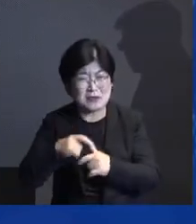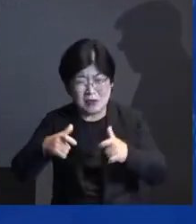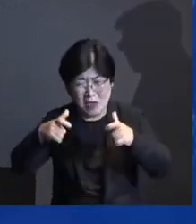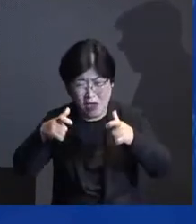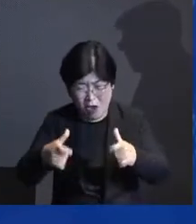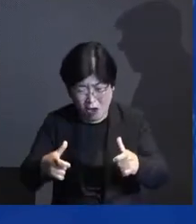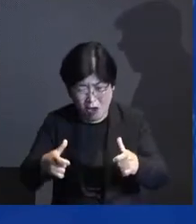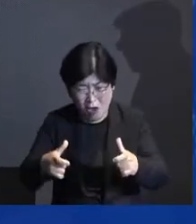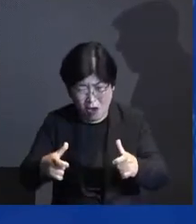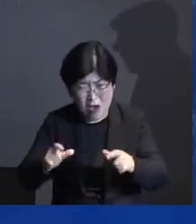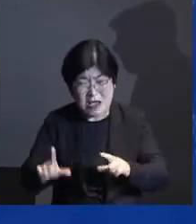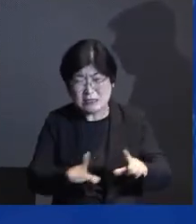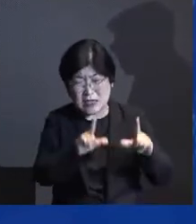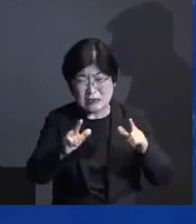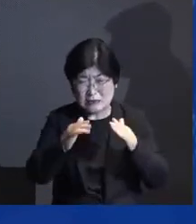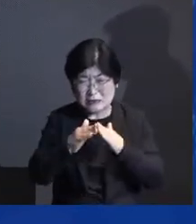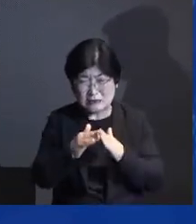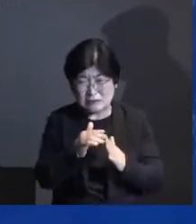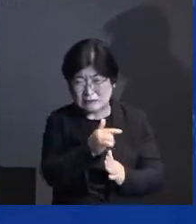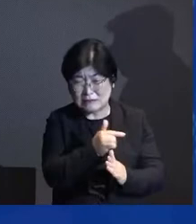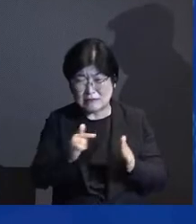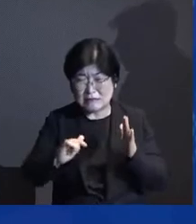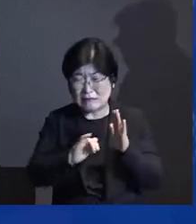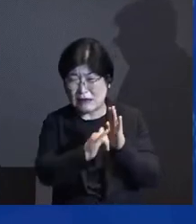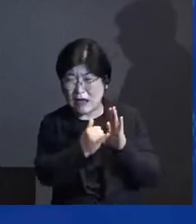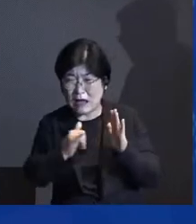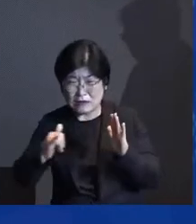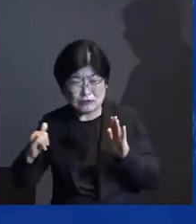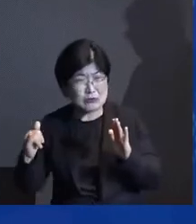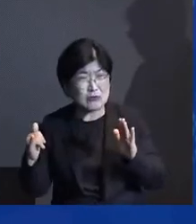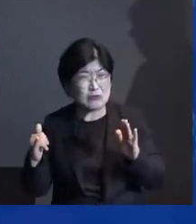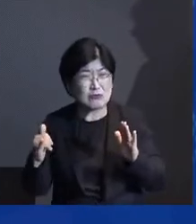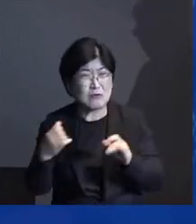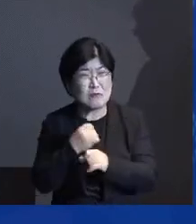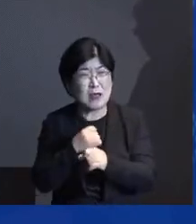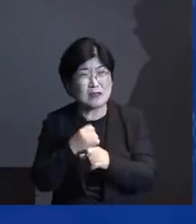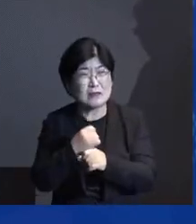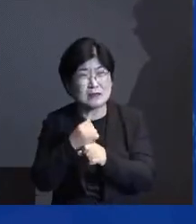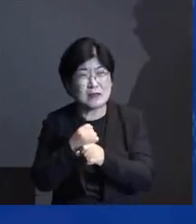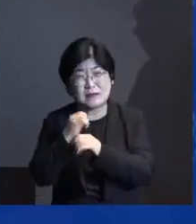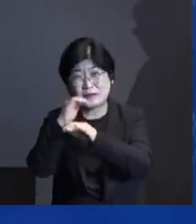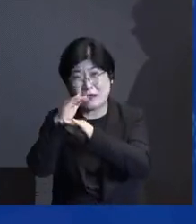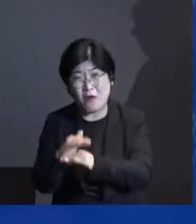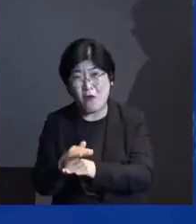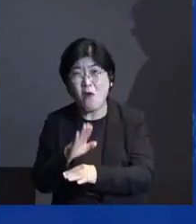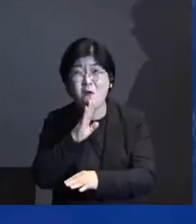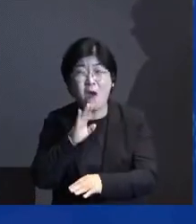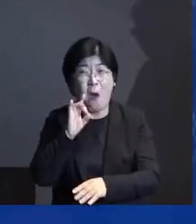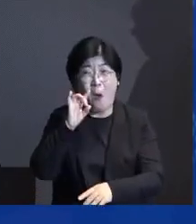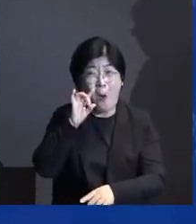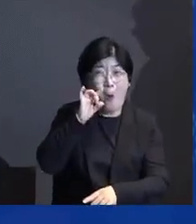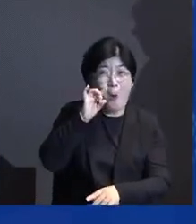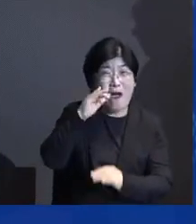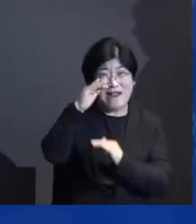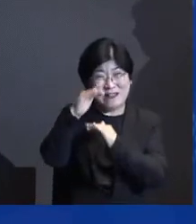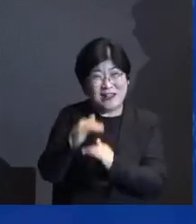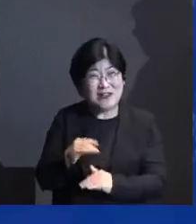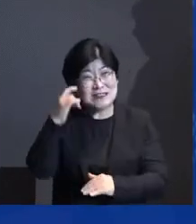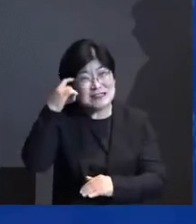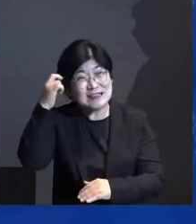and I'm sure he will bring us very interesting story as well. I'd like to introduce